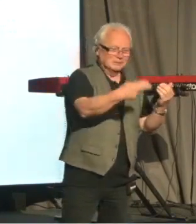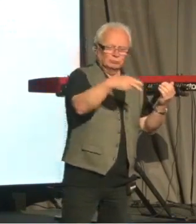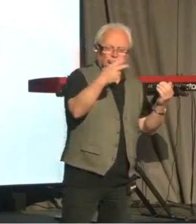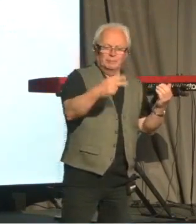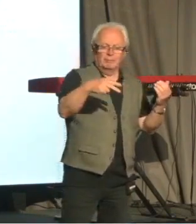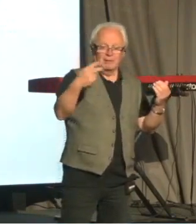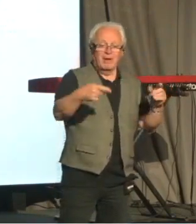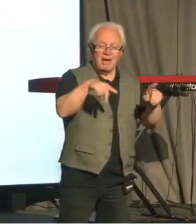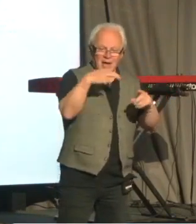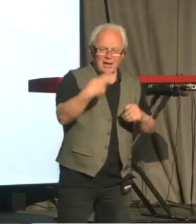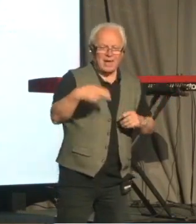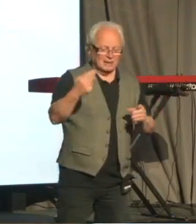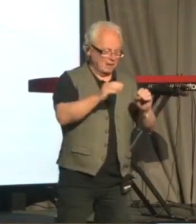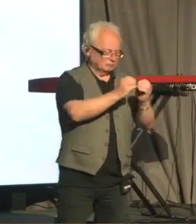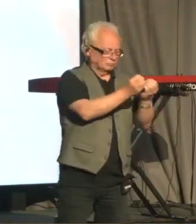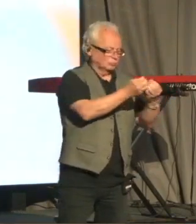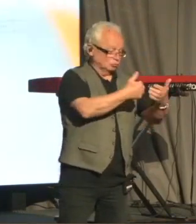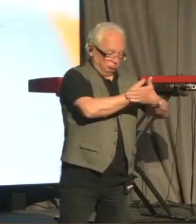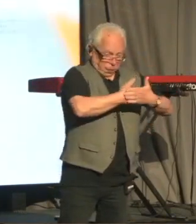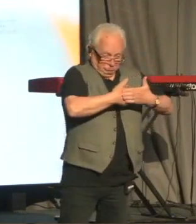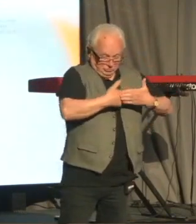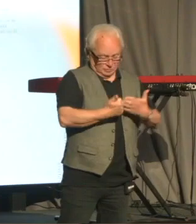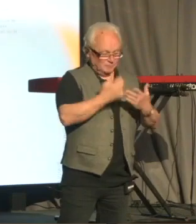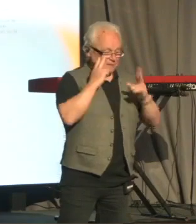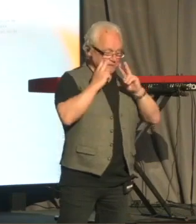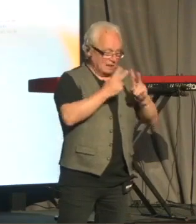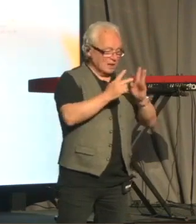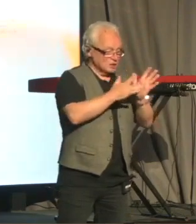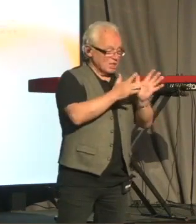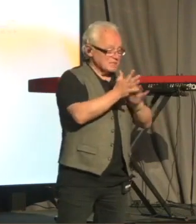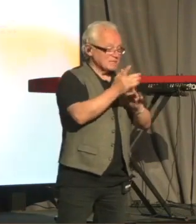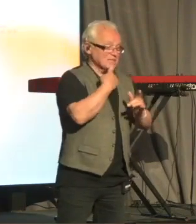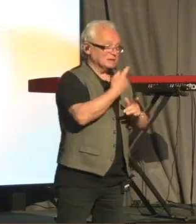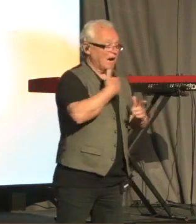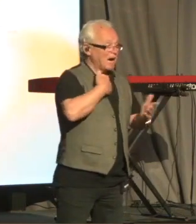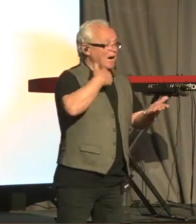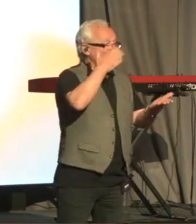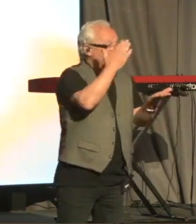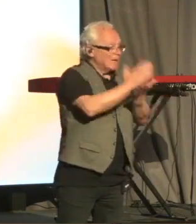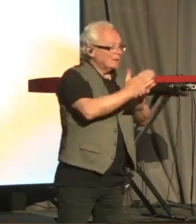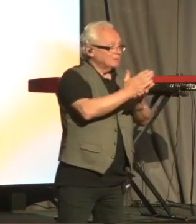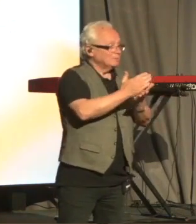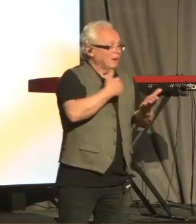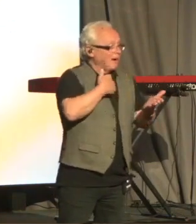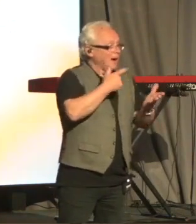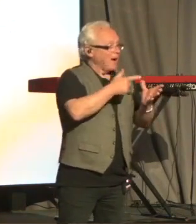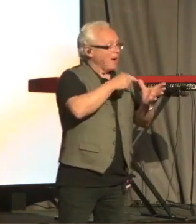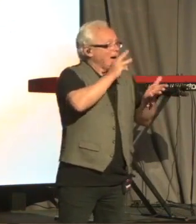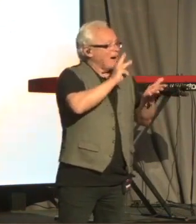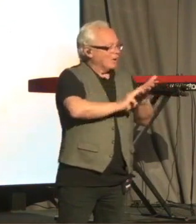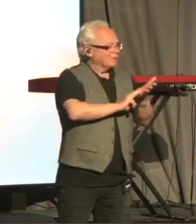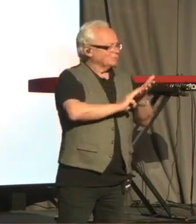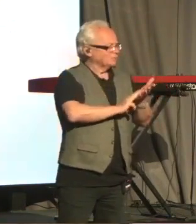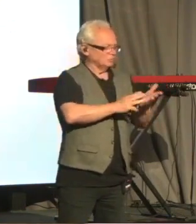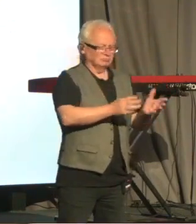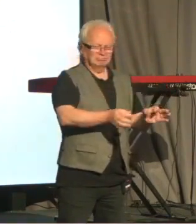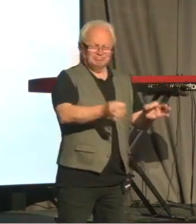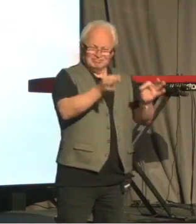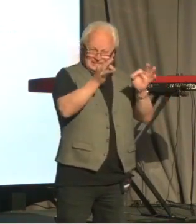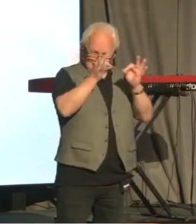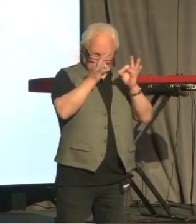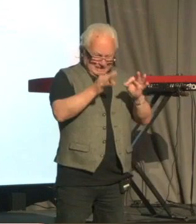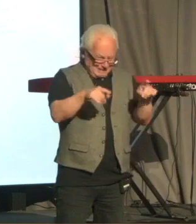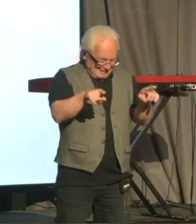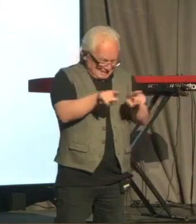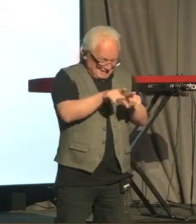constantly. And here we see Jesus says, "I am." He says it in the exact same